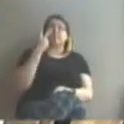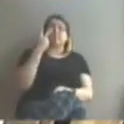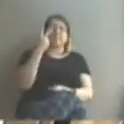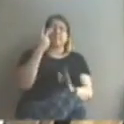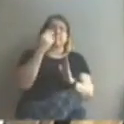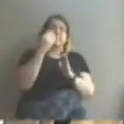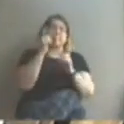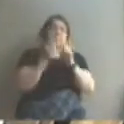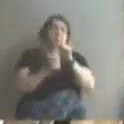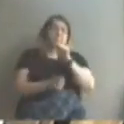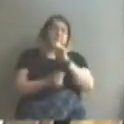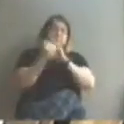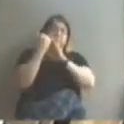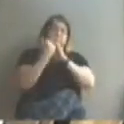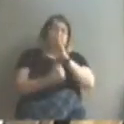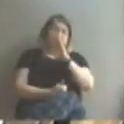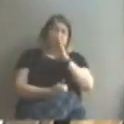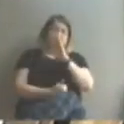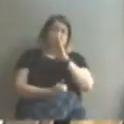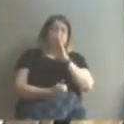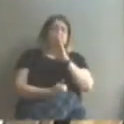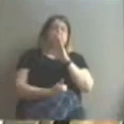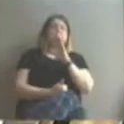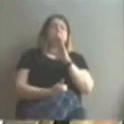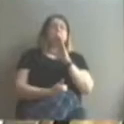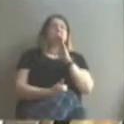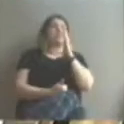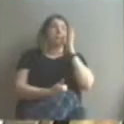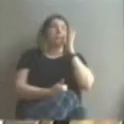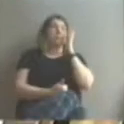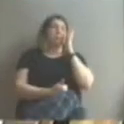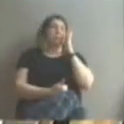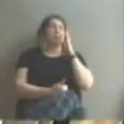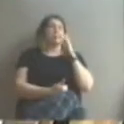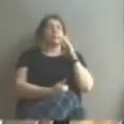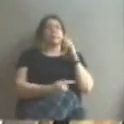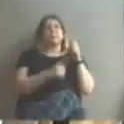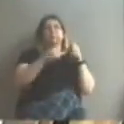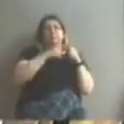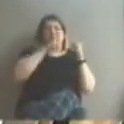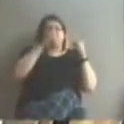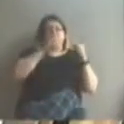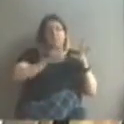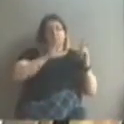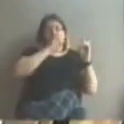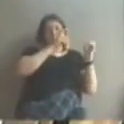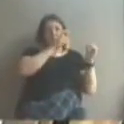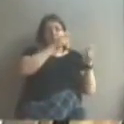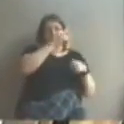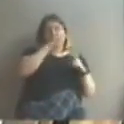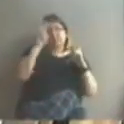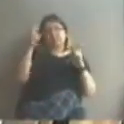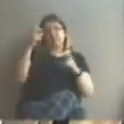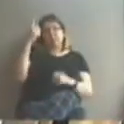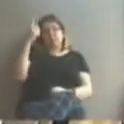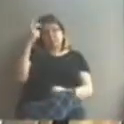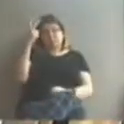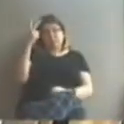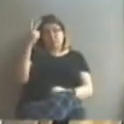or changes that are listed there. Going through those 12 is the first, is the Director of Title I, Title II, which is